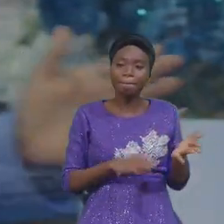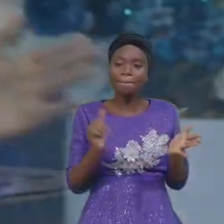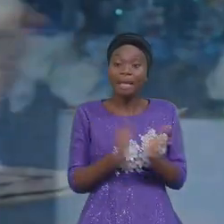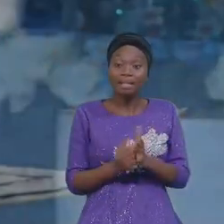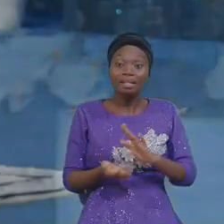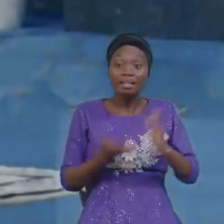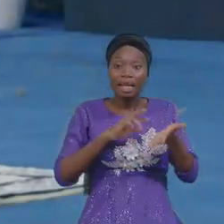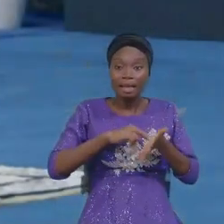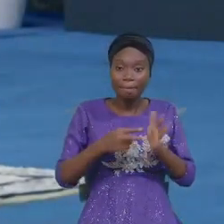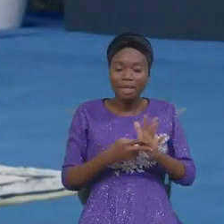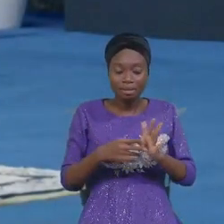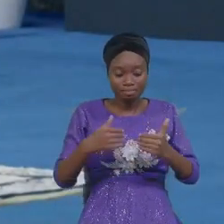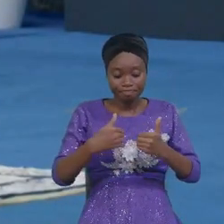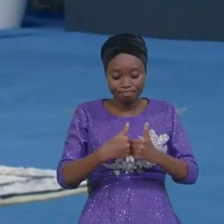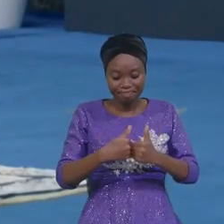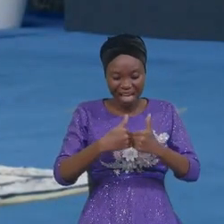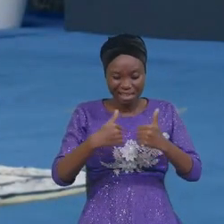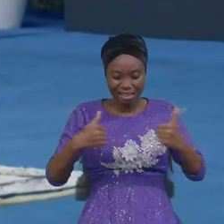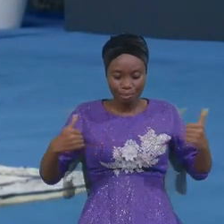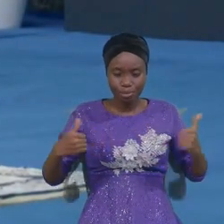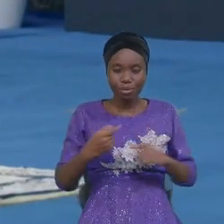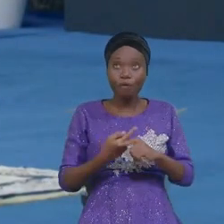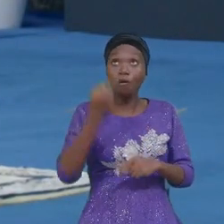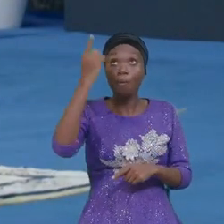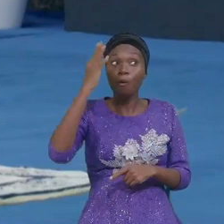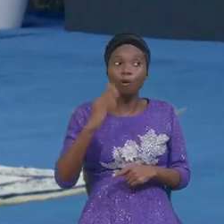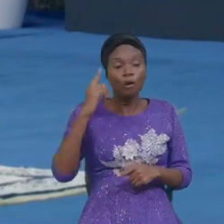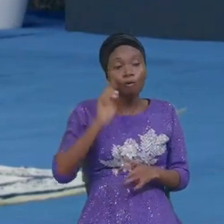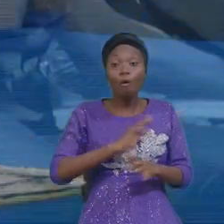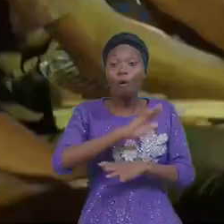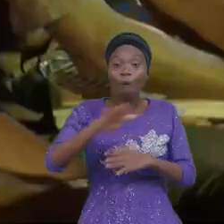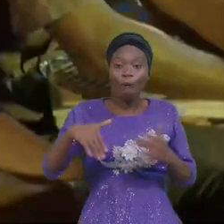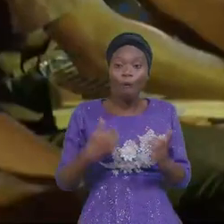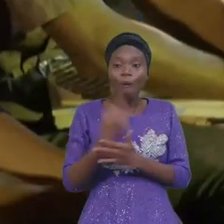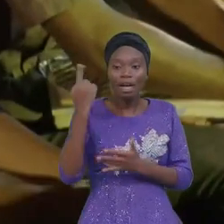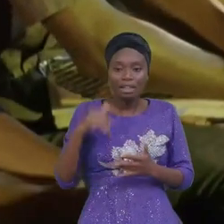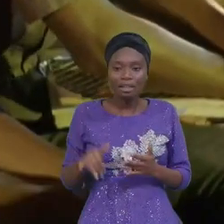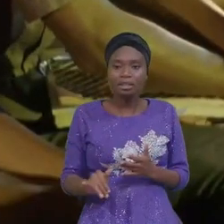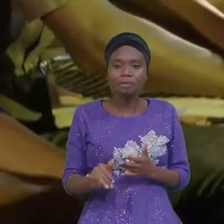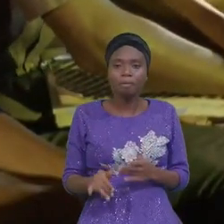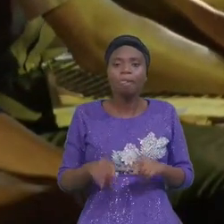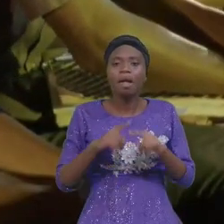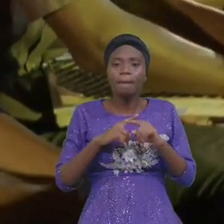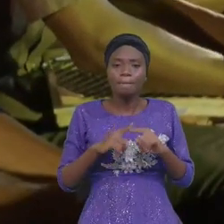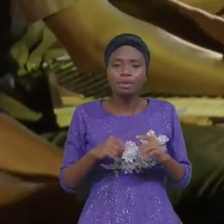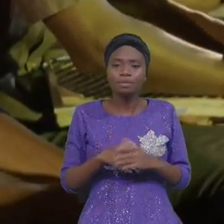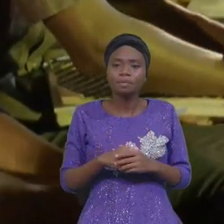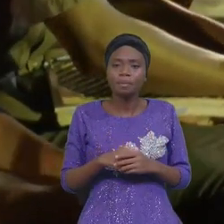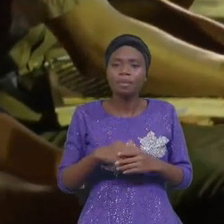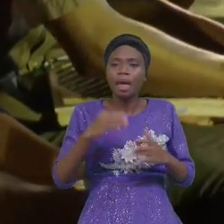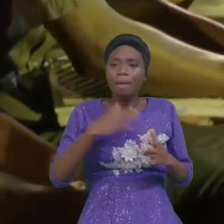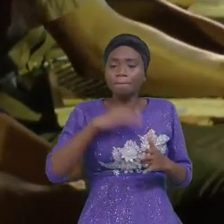means separation from God for all eternity. But my Son, my only begotten